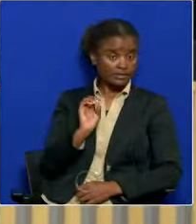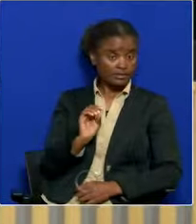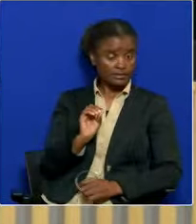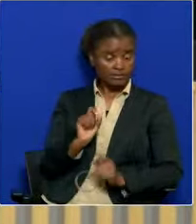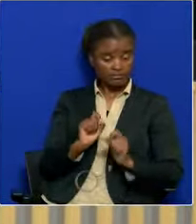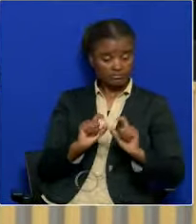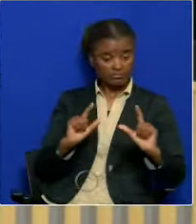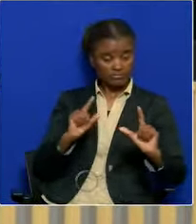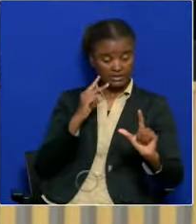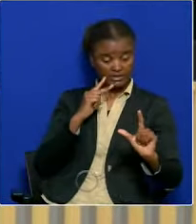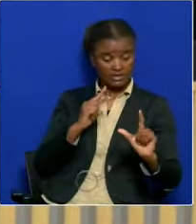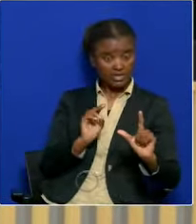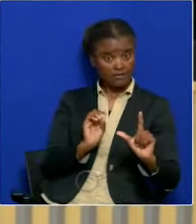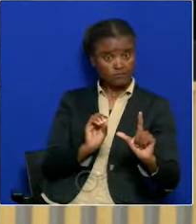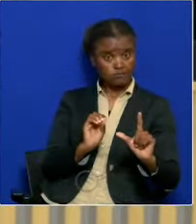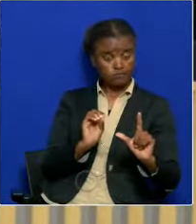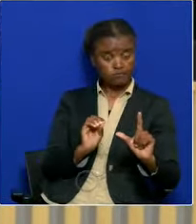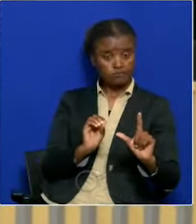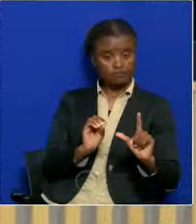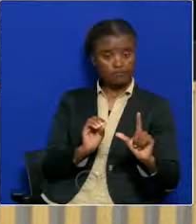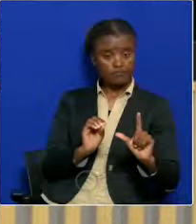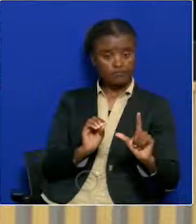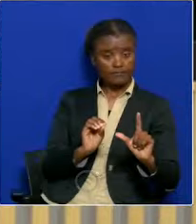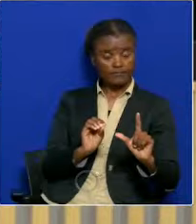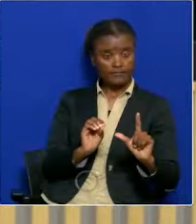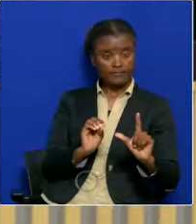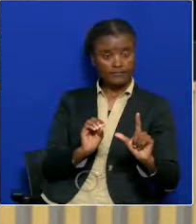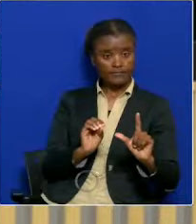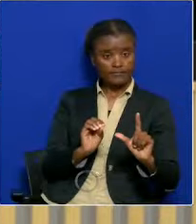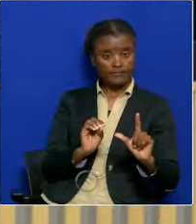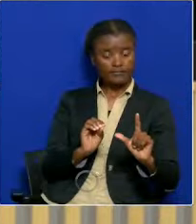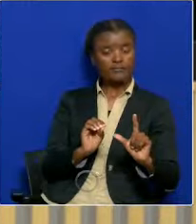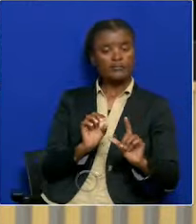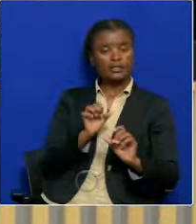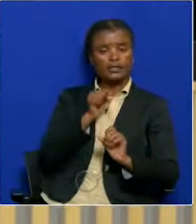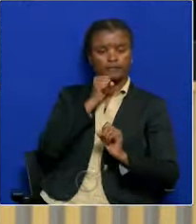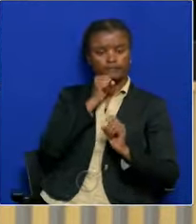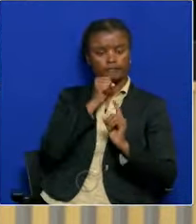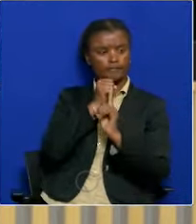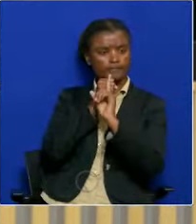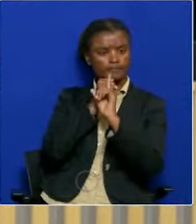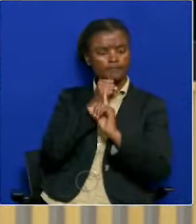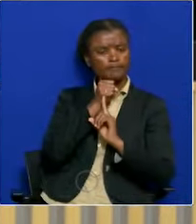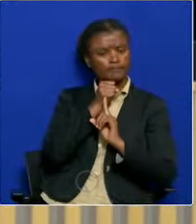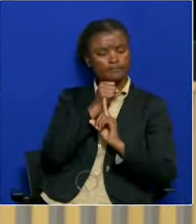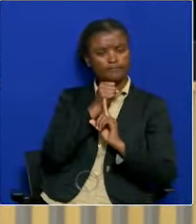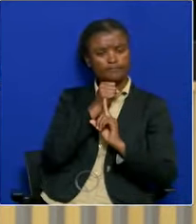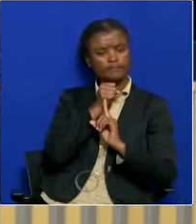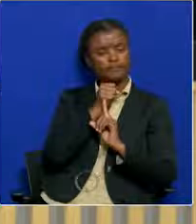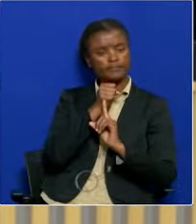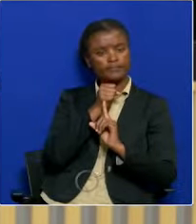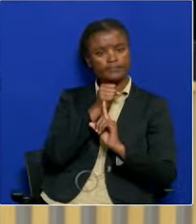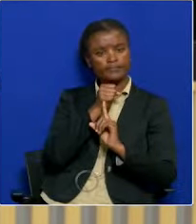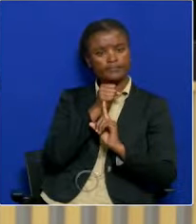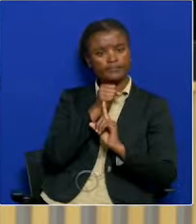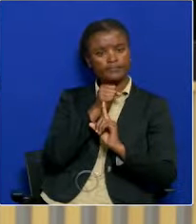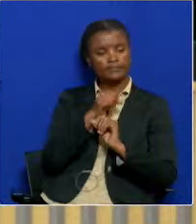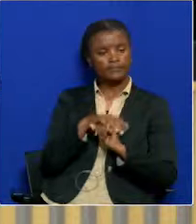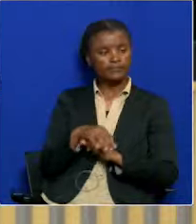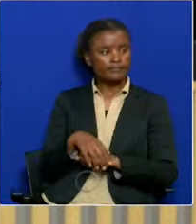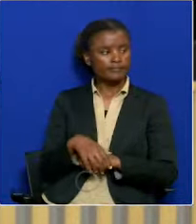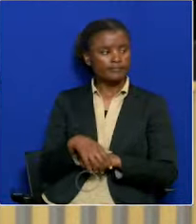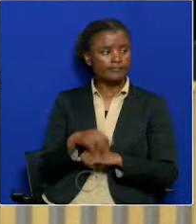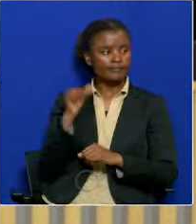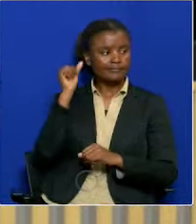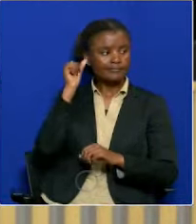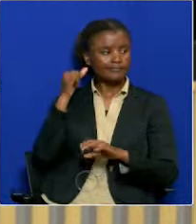Hello? You are muted, I think. Thank you. Thank you, and apologies for the interruption. Thank you. No problem.